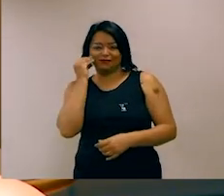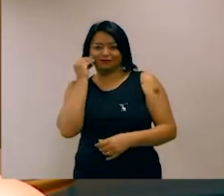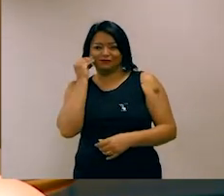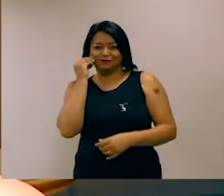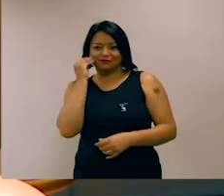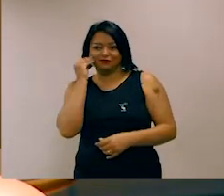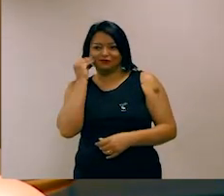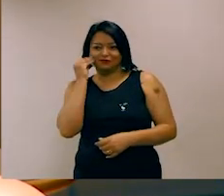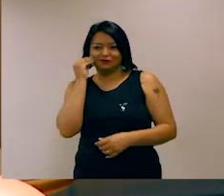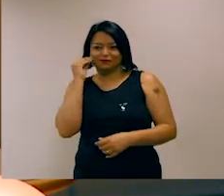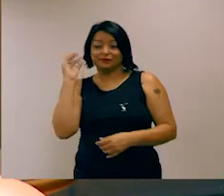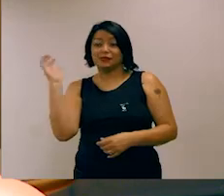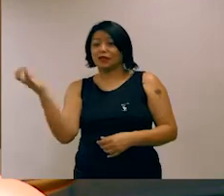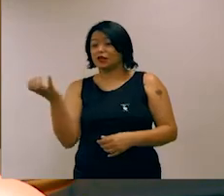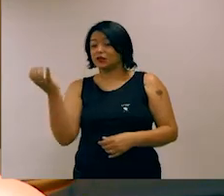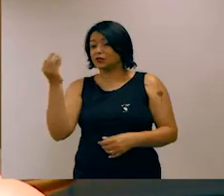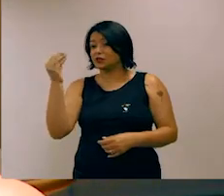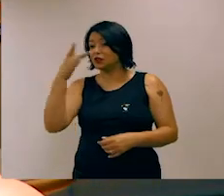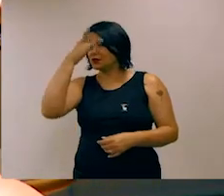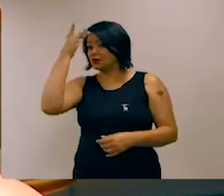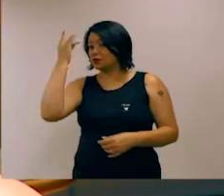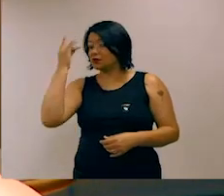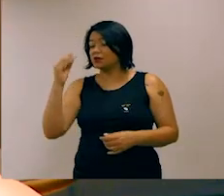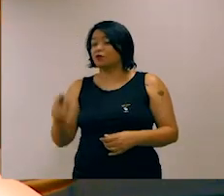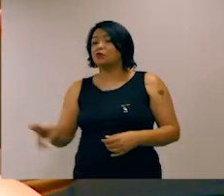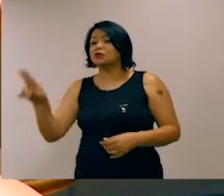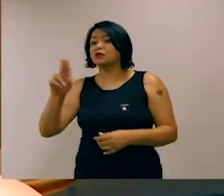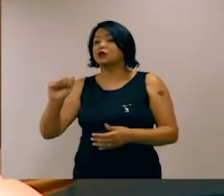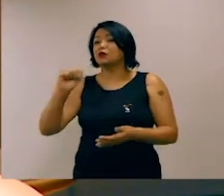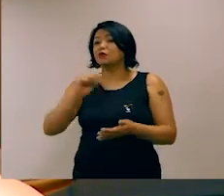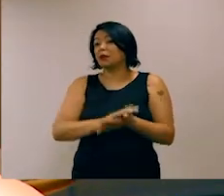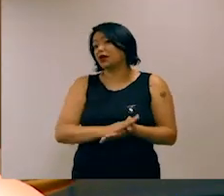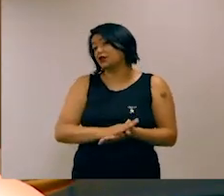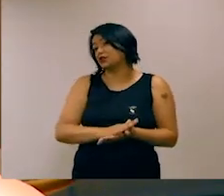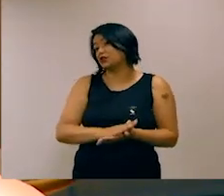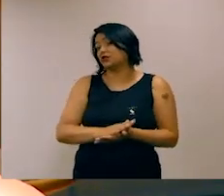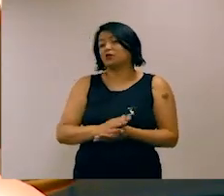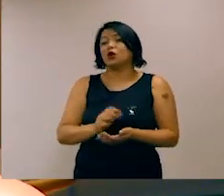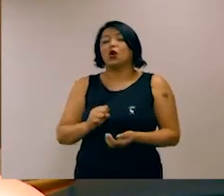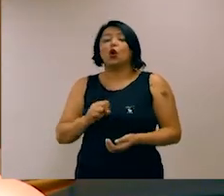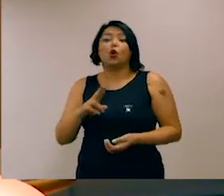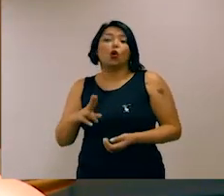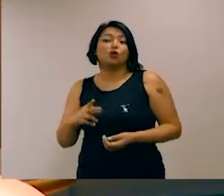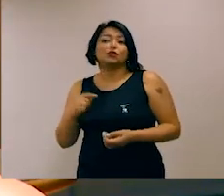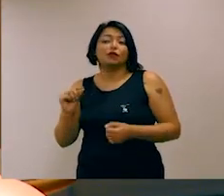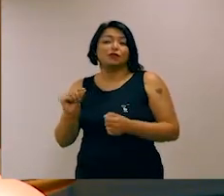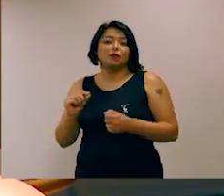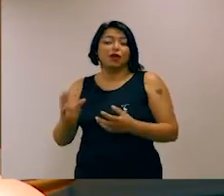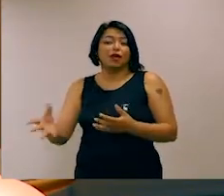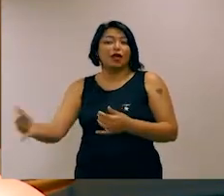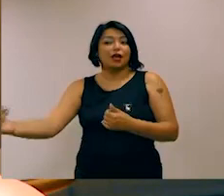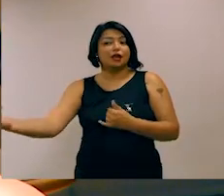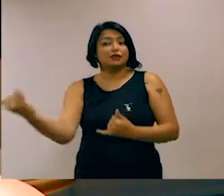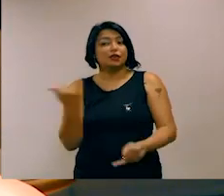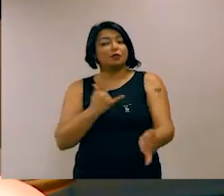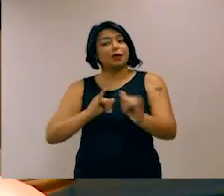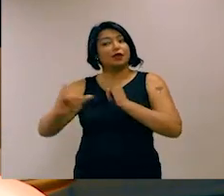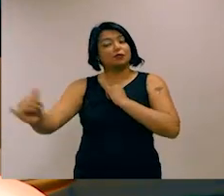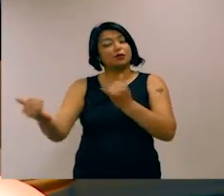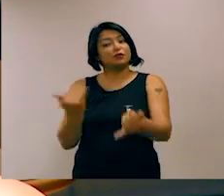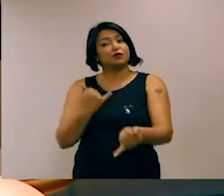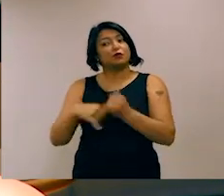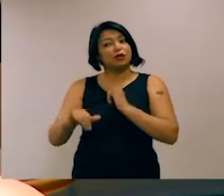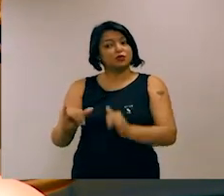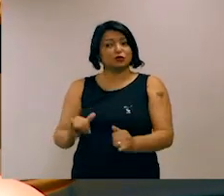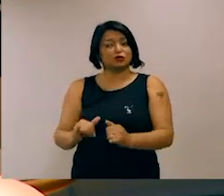exact information when they need it on their possible route. We wanted to check if they will change their behavior. So then we measured the